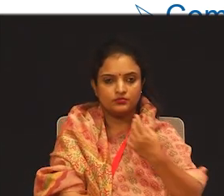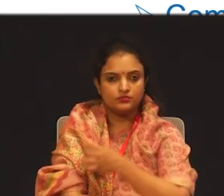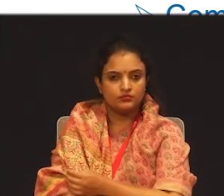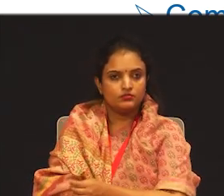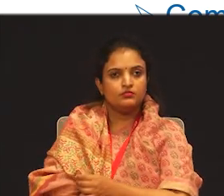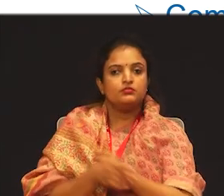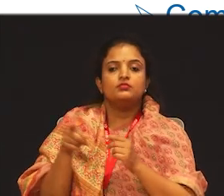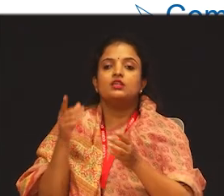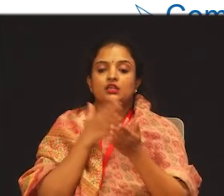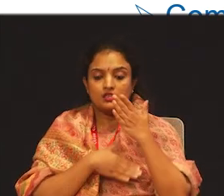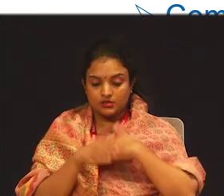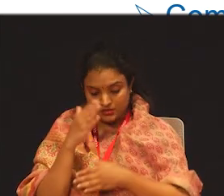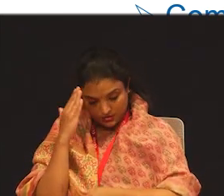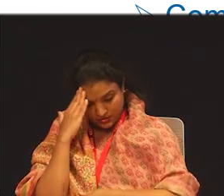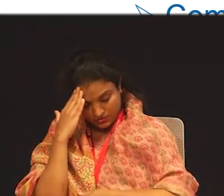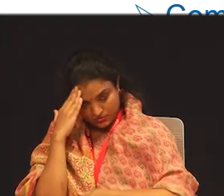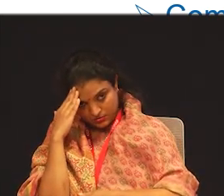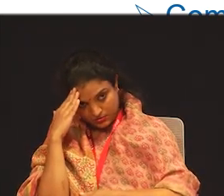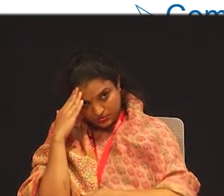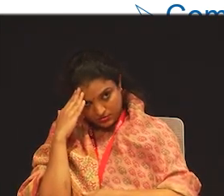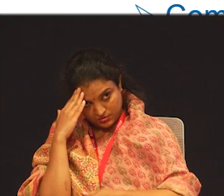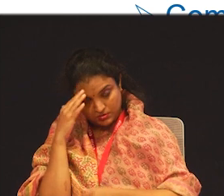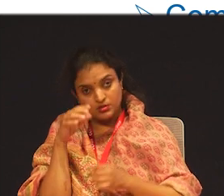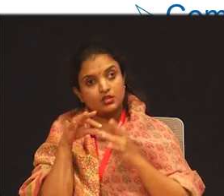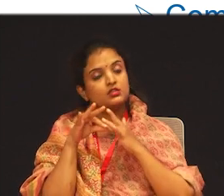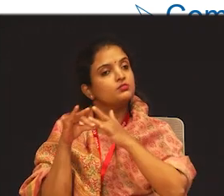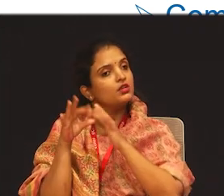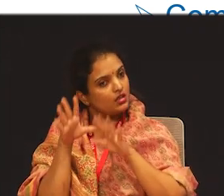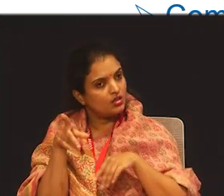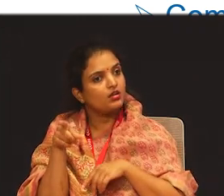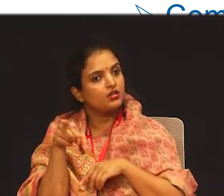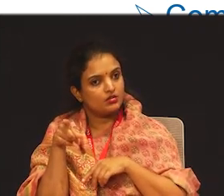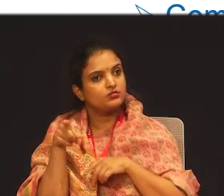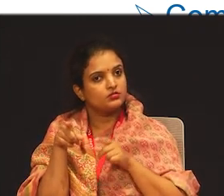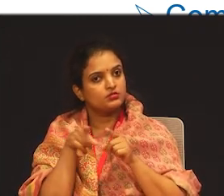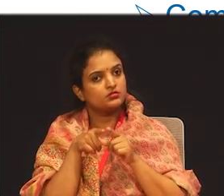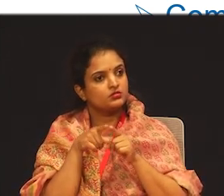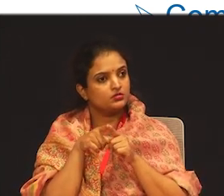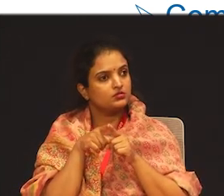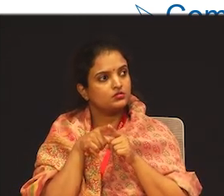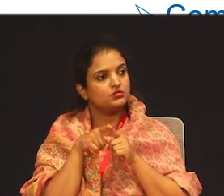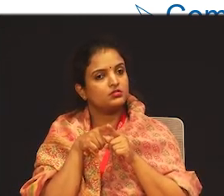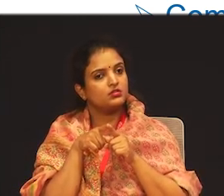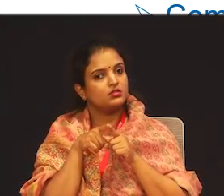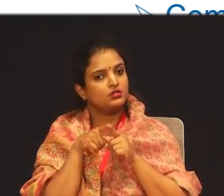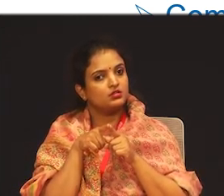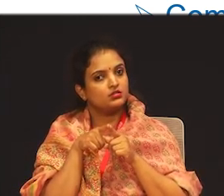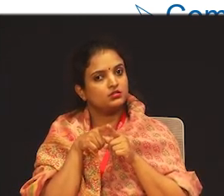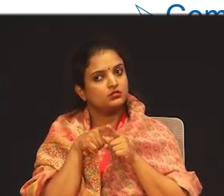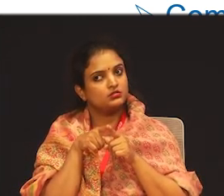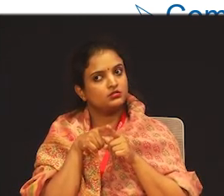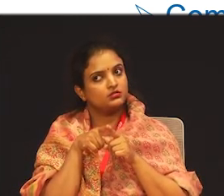Children with disabilities no doubt has special needs, and they also come under the category of children with special